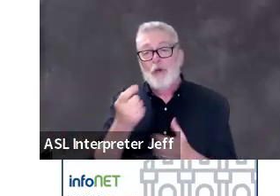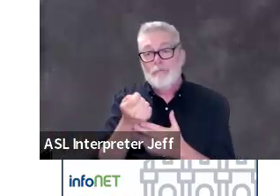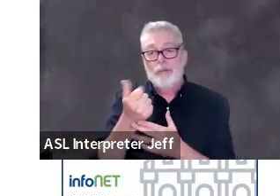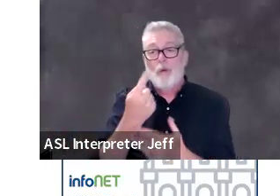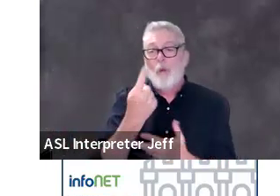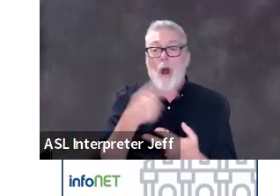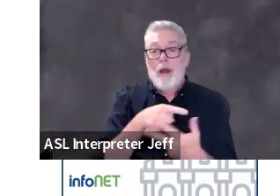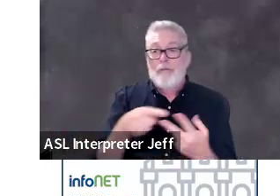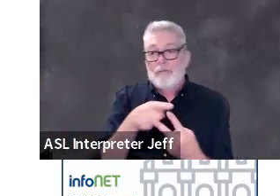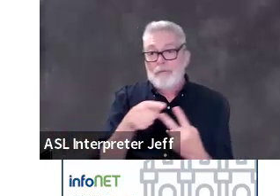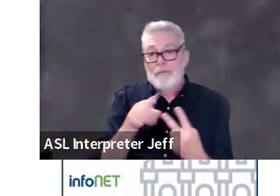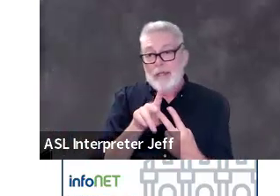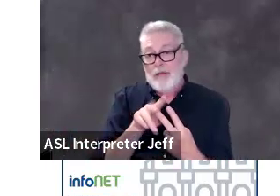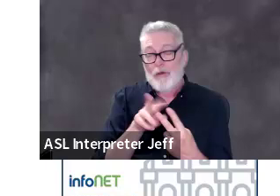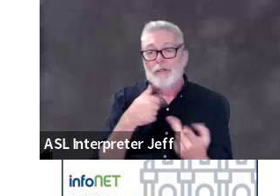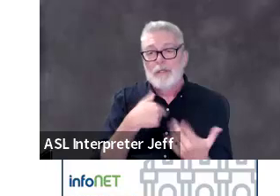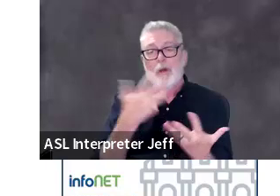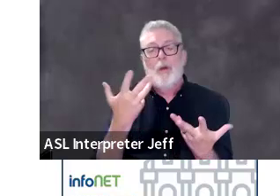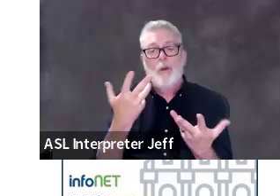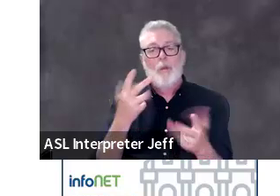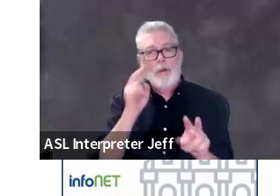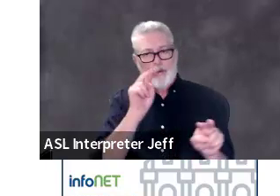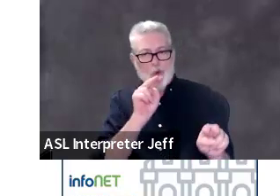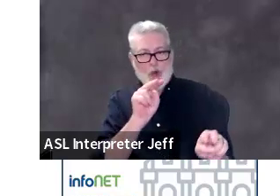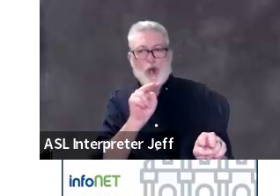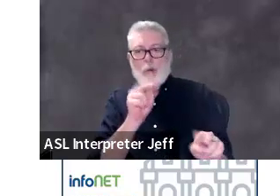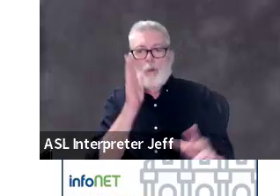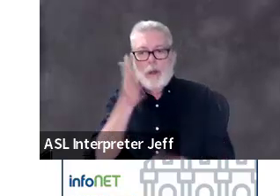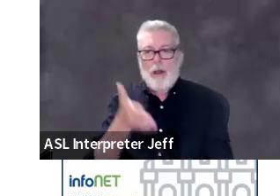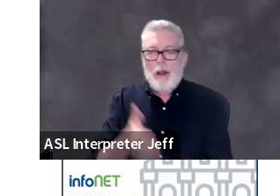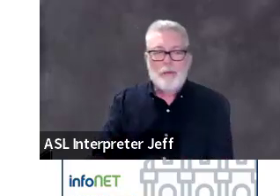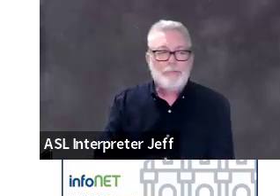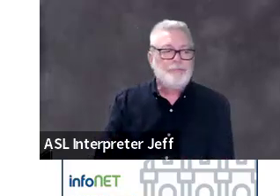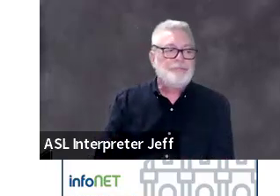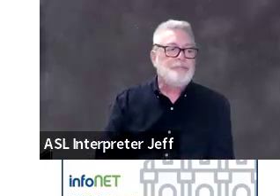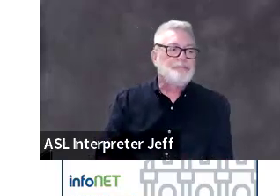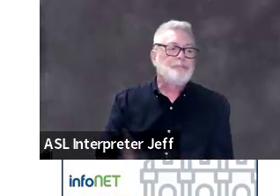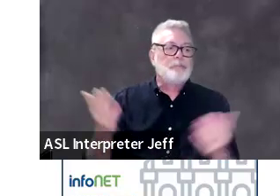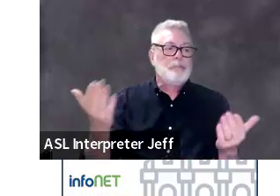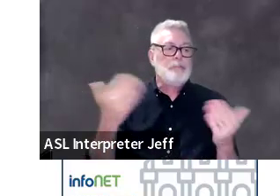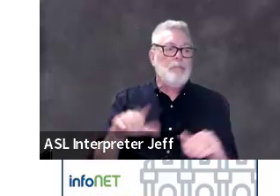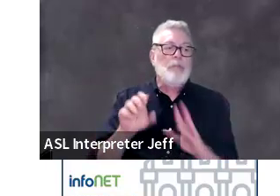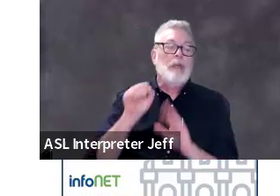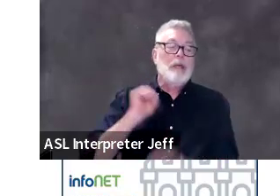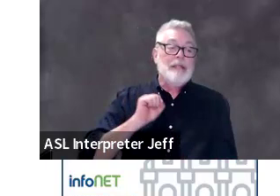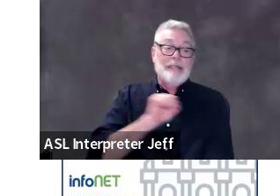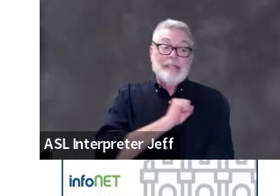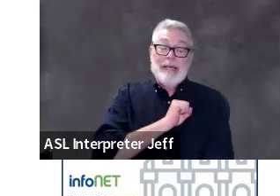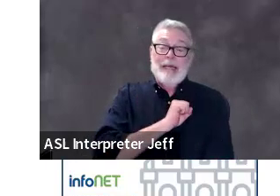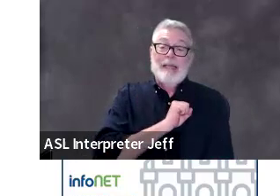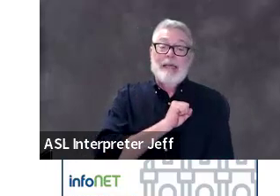just 5 million. So that's something we're going to be needing to watch. Also, the Senate